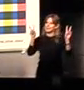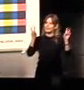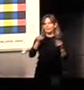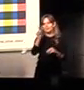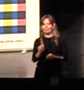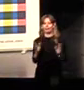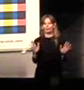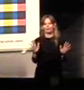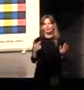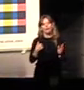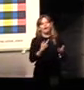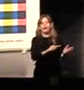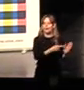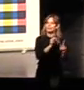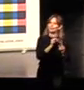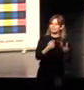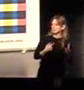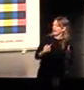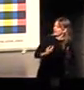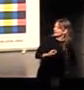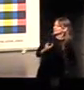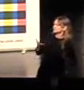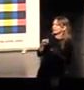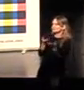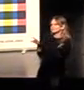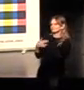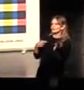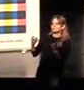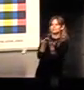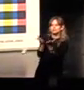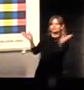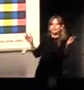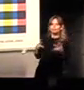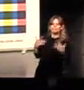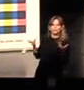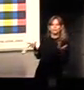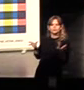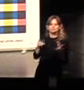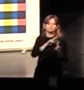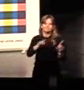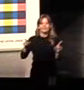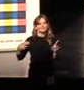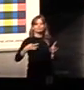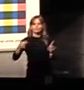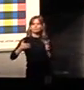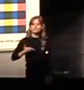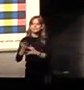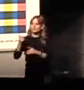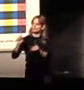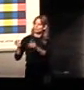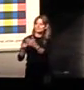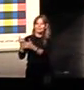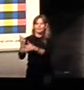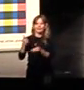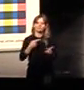wordt wordt be at general pinion of feeling santing dat is not riep recent het in die excisting order santing dat